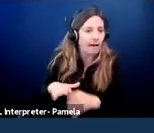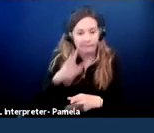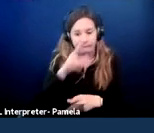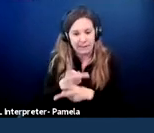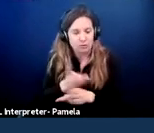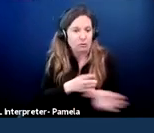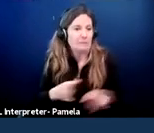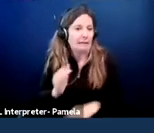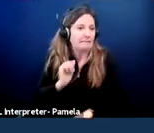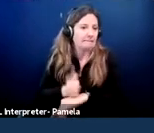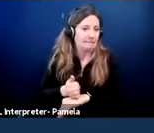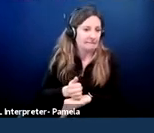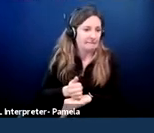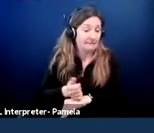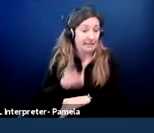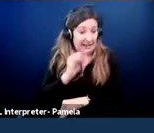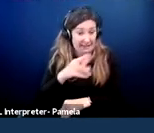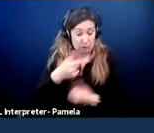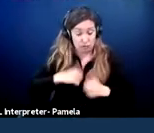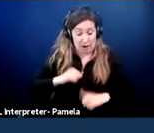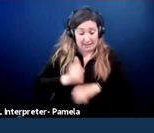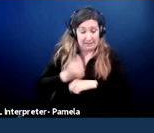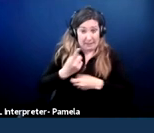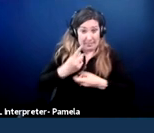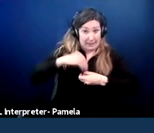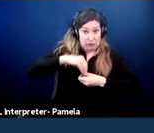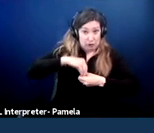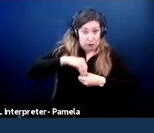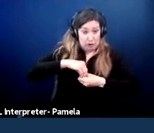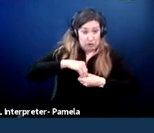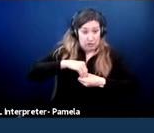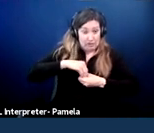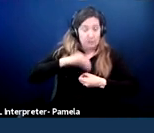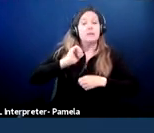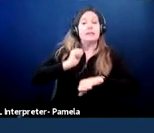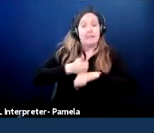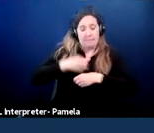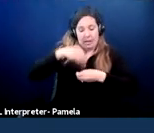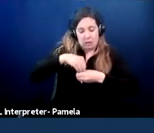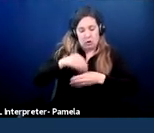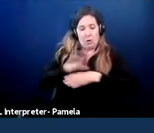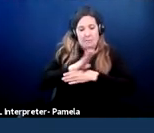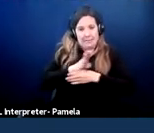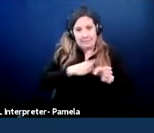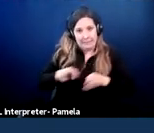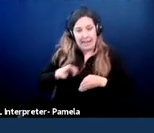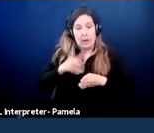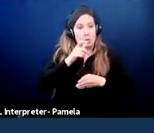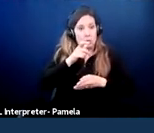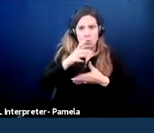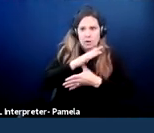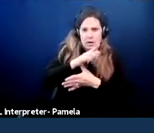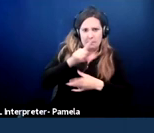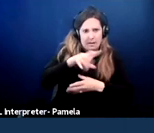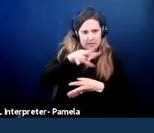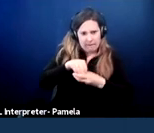That's the biggest. If you're trying to do something internally, is create that internal business plan, sit down with the key people, say, okay, how are we going to grow